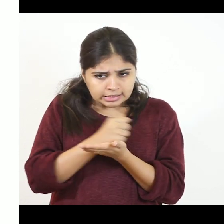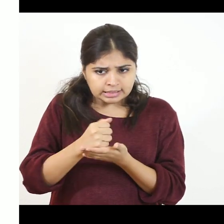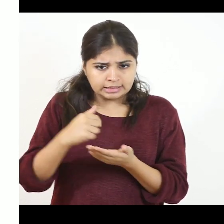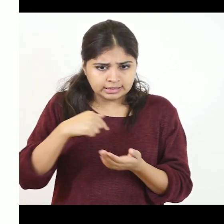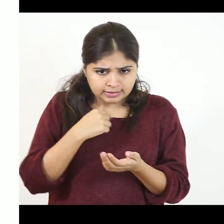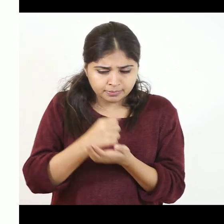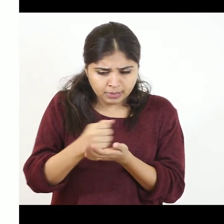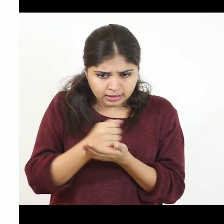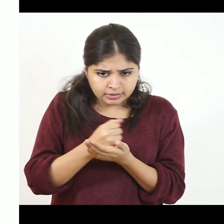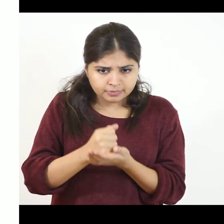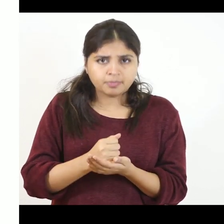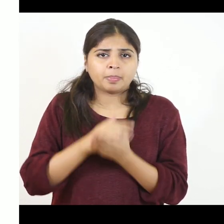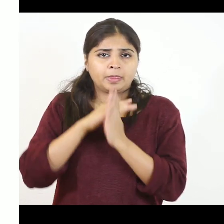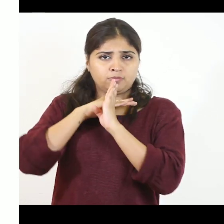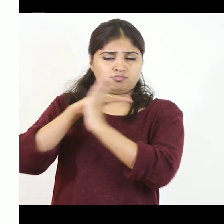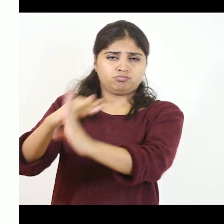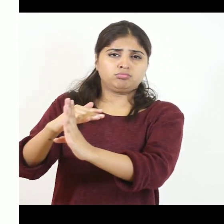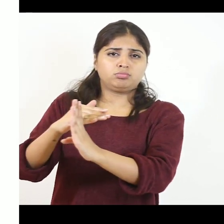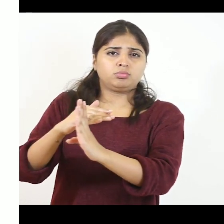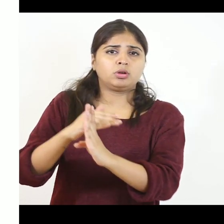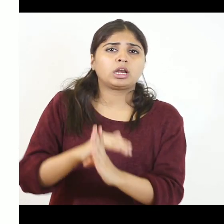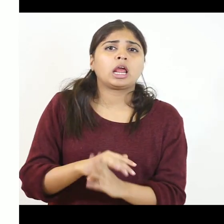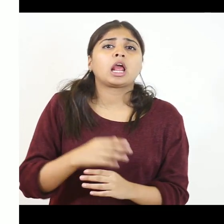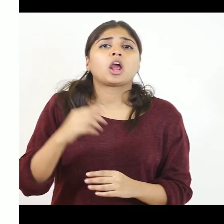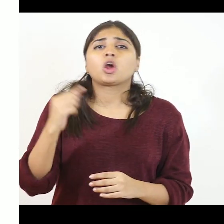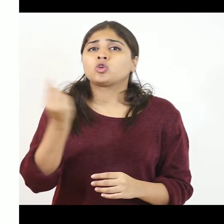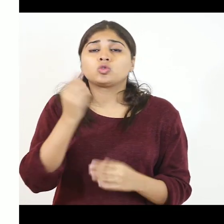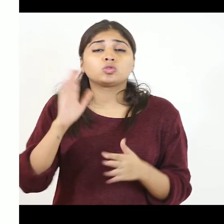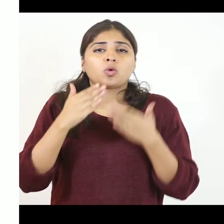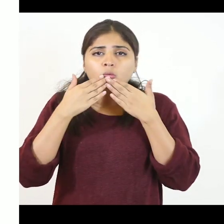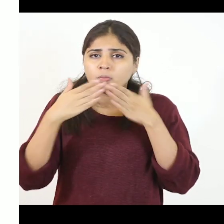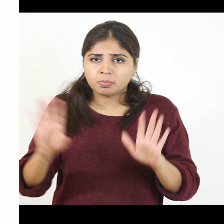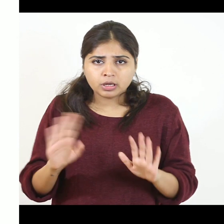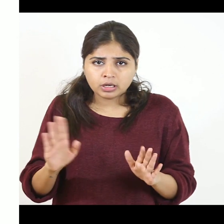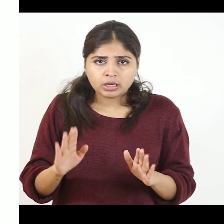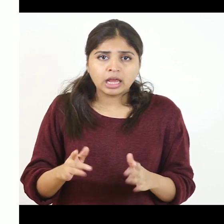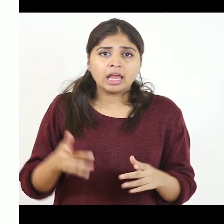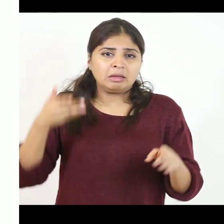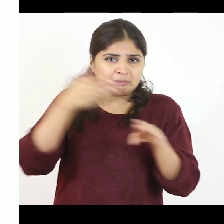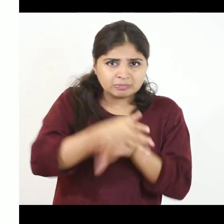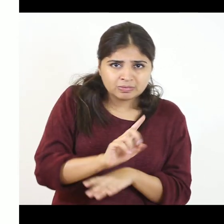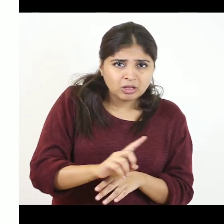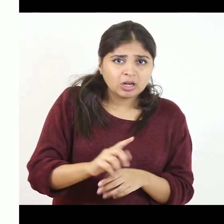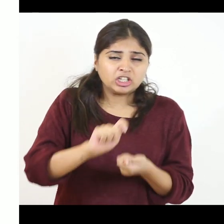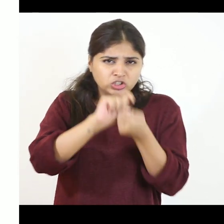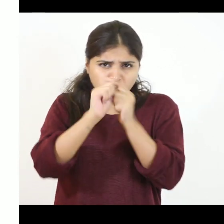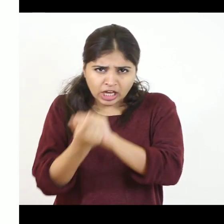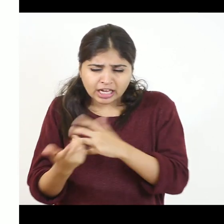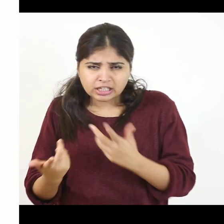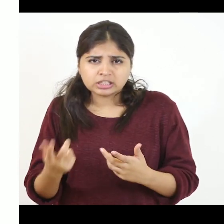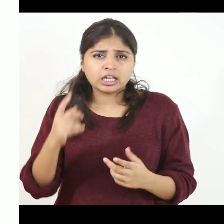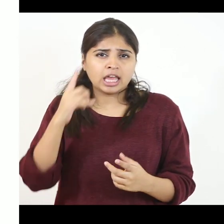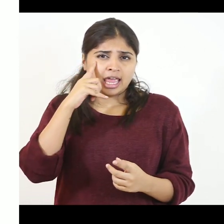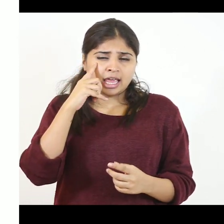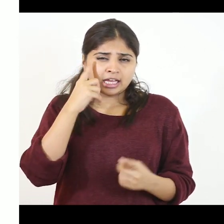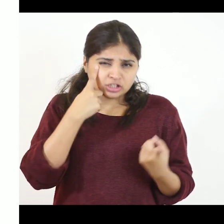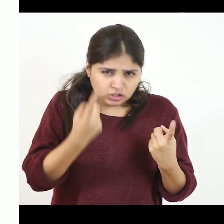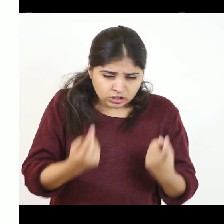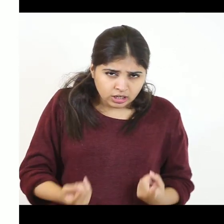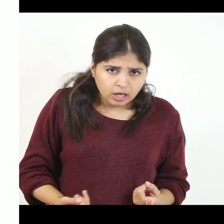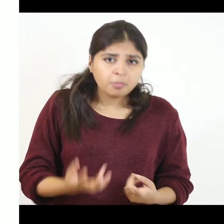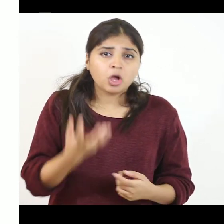access, use, disclosure, disruption, modification, inspection, recording,